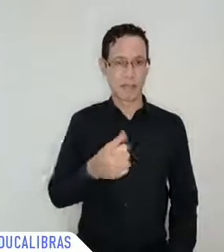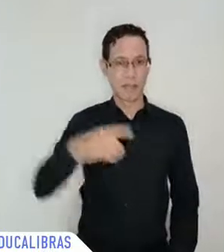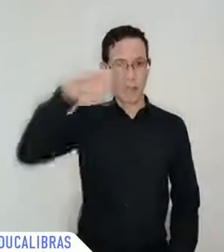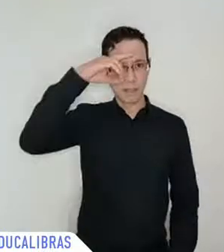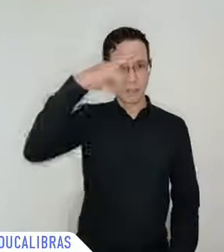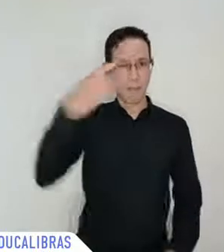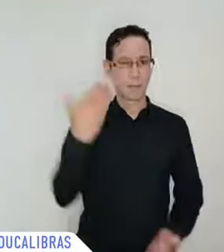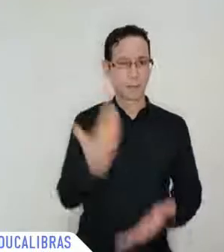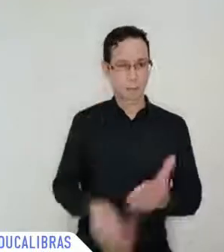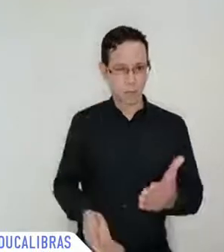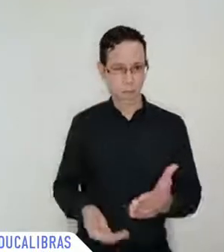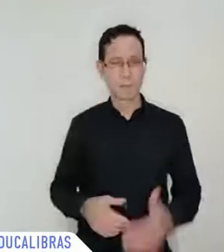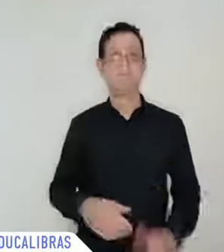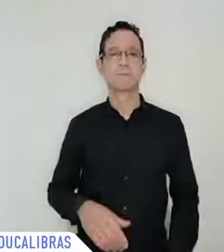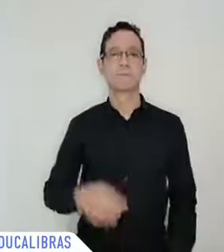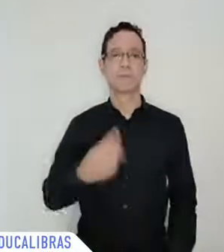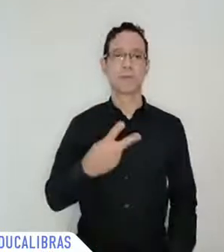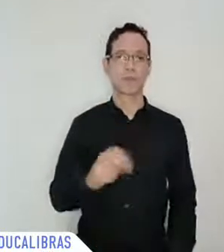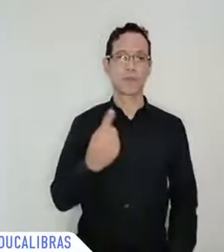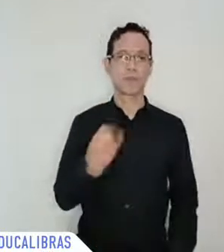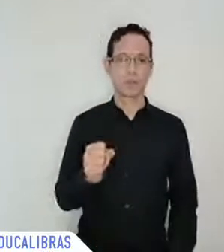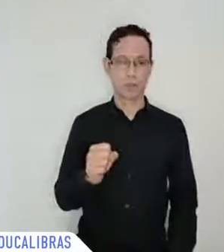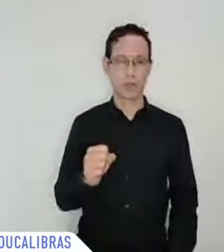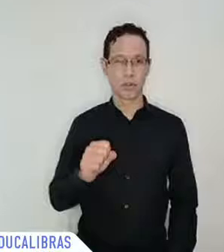2015 and 2016,